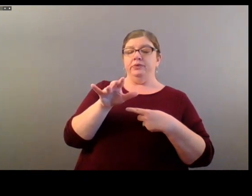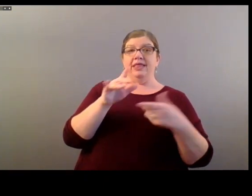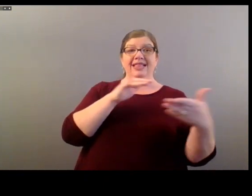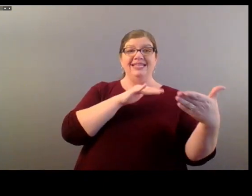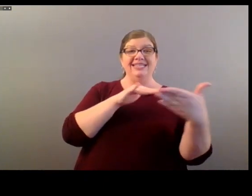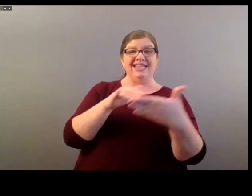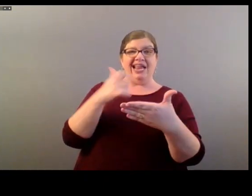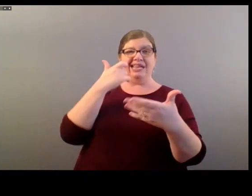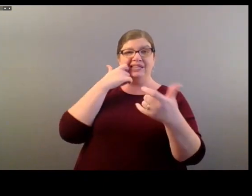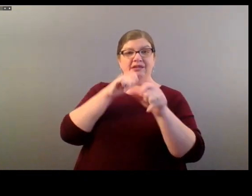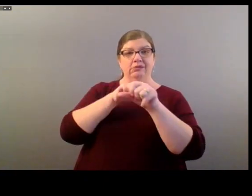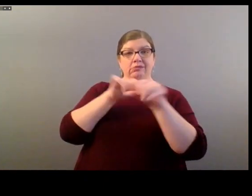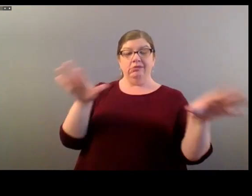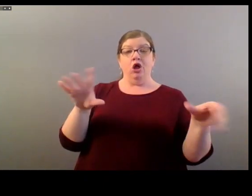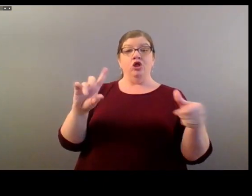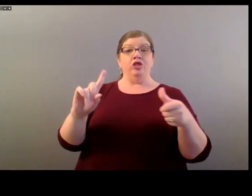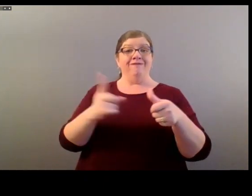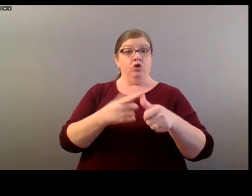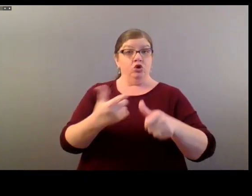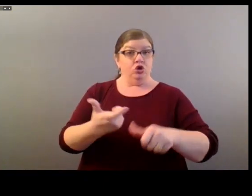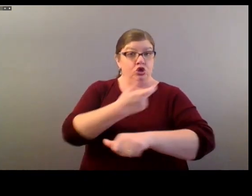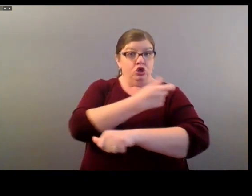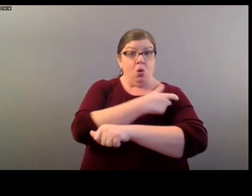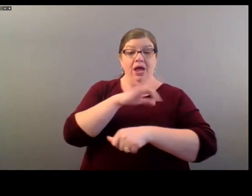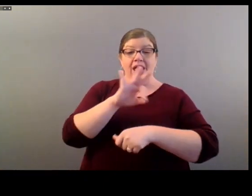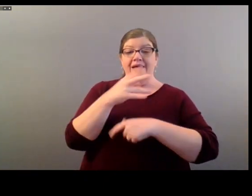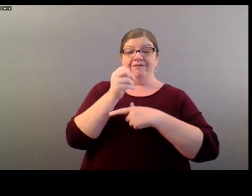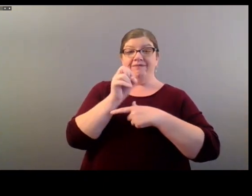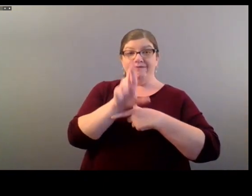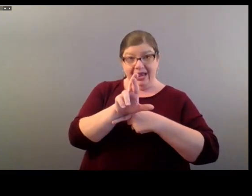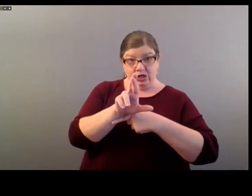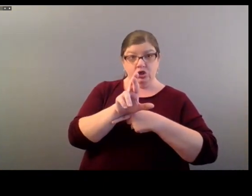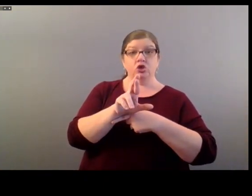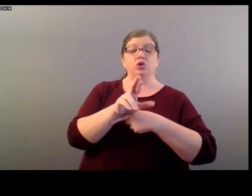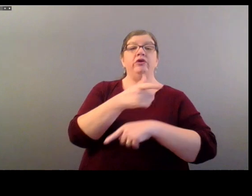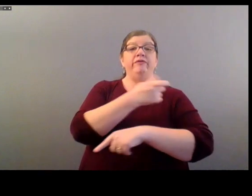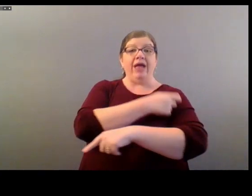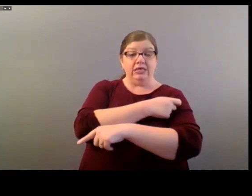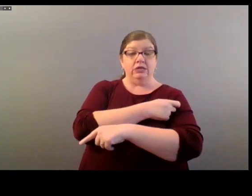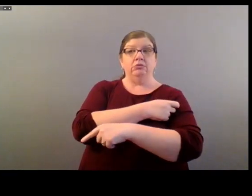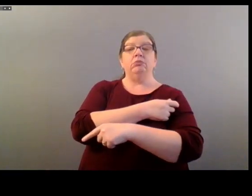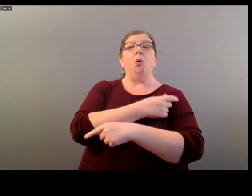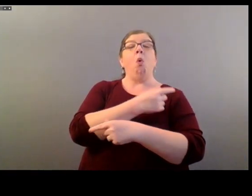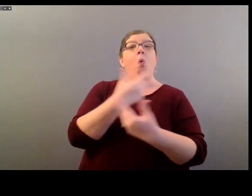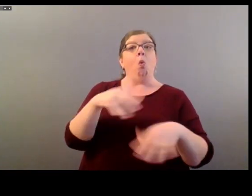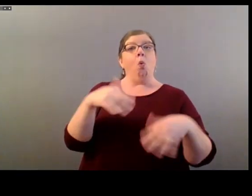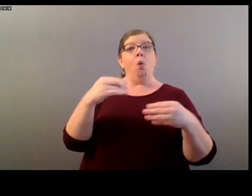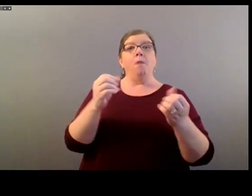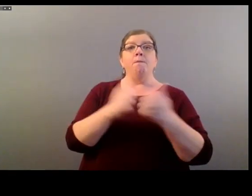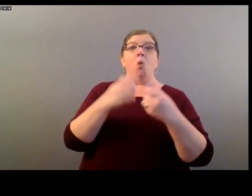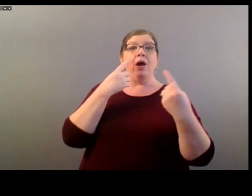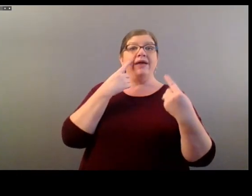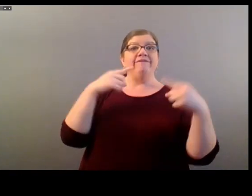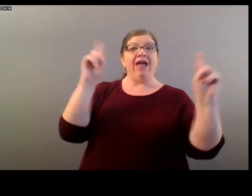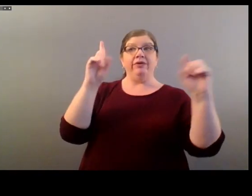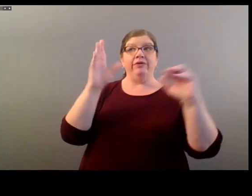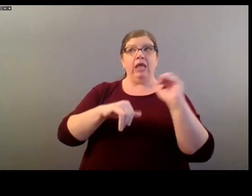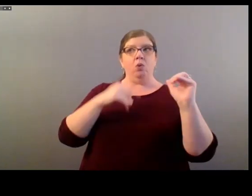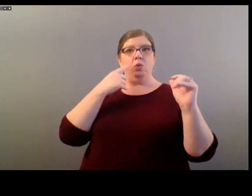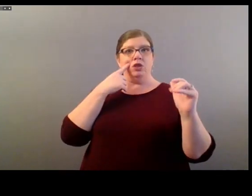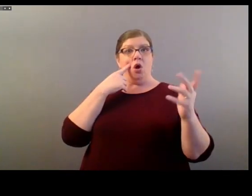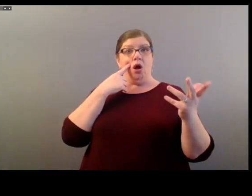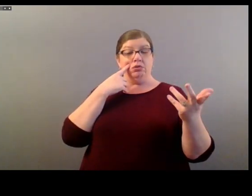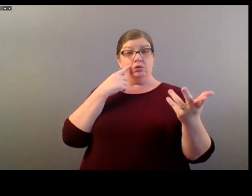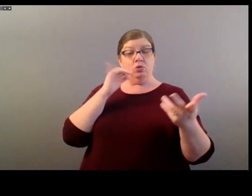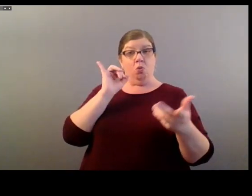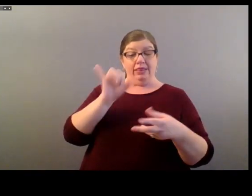released that the first dose of the Pfizer vaccine was proved to be a lot more effective than we originally thought. So in that